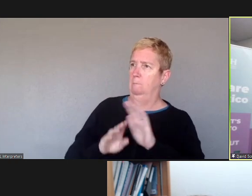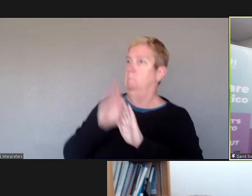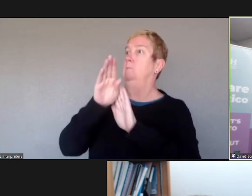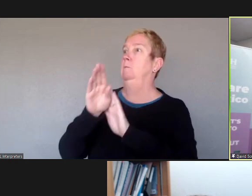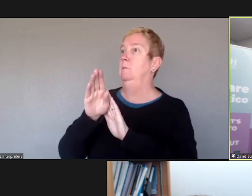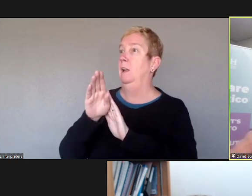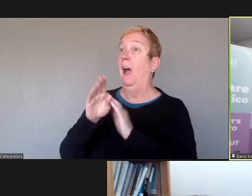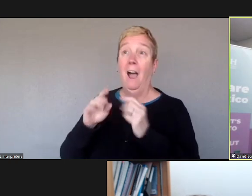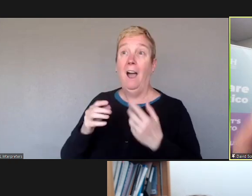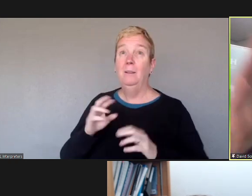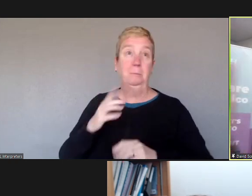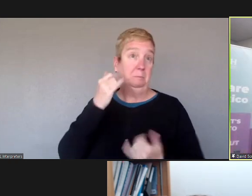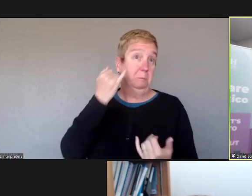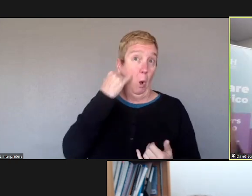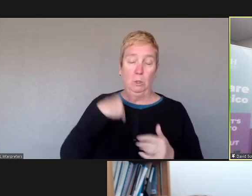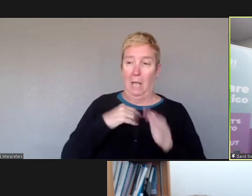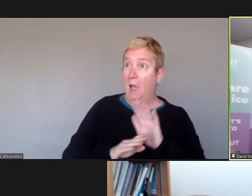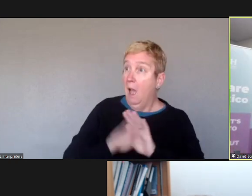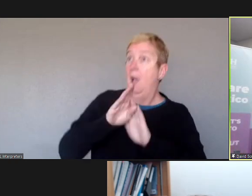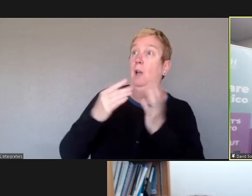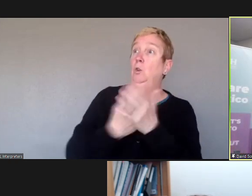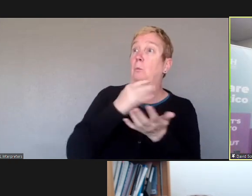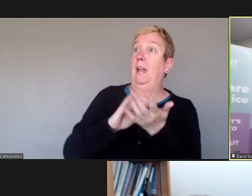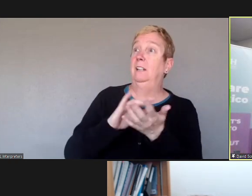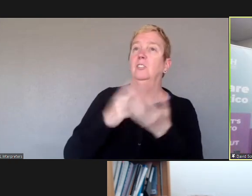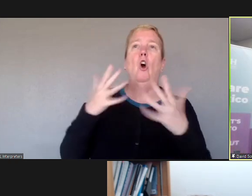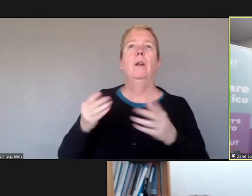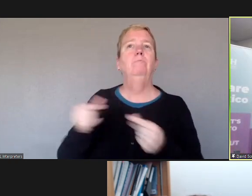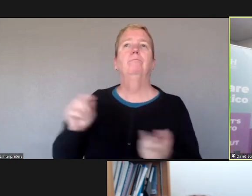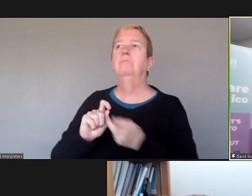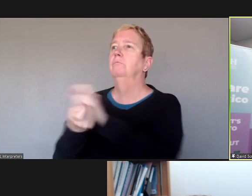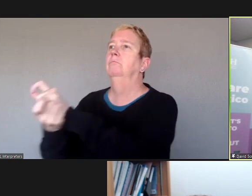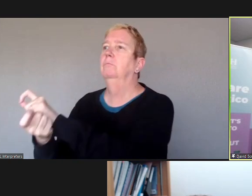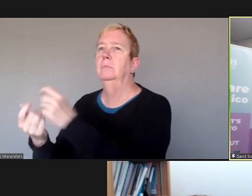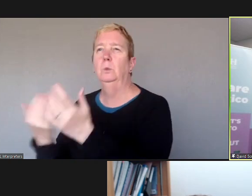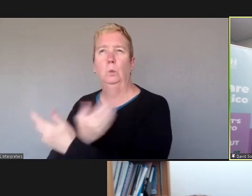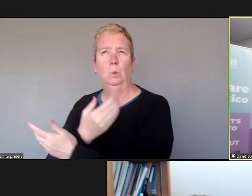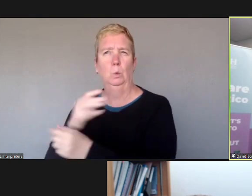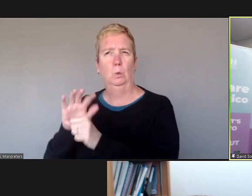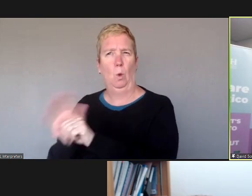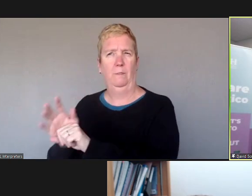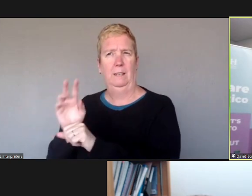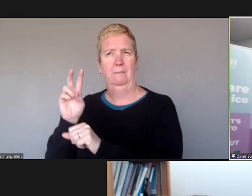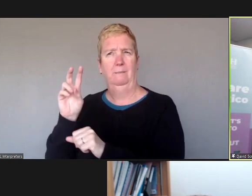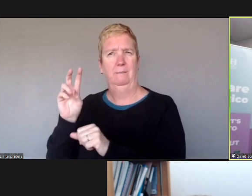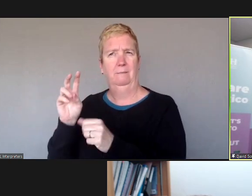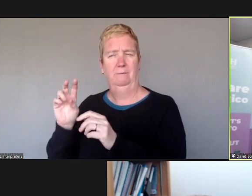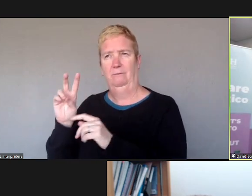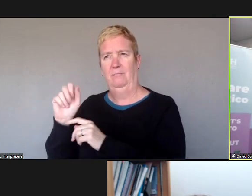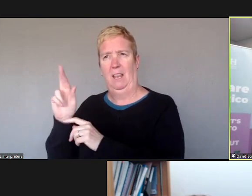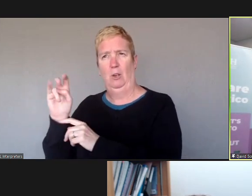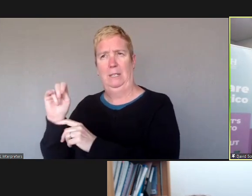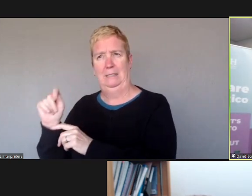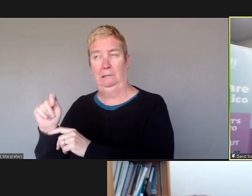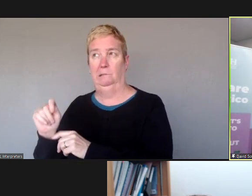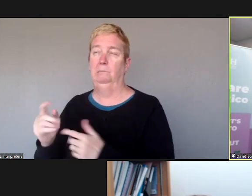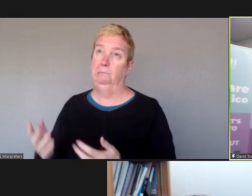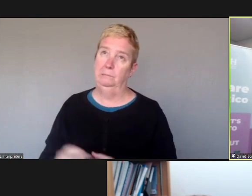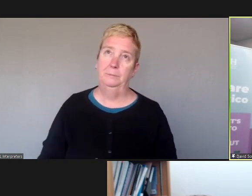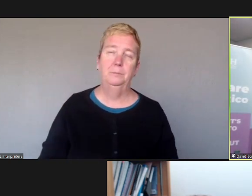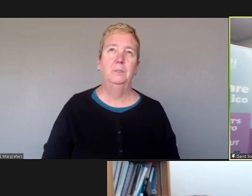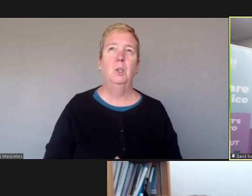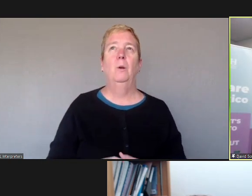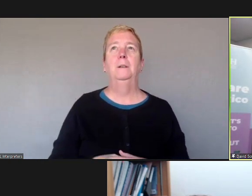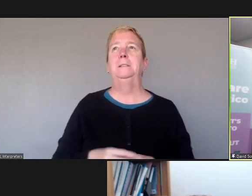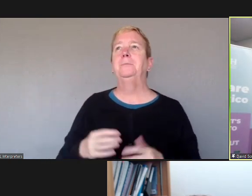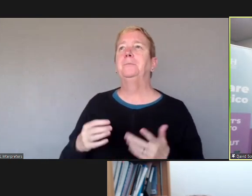be gone by the time that vaccine reaches full development. So it's more of I think I'm giving you an answer that's